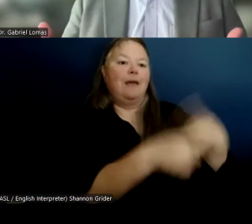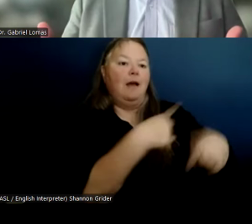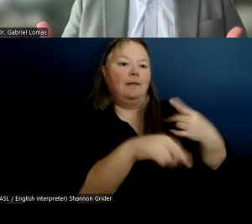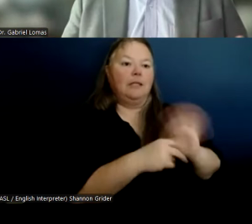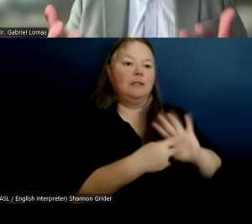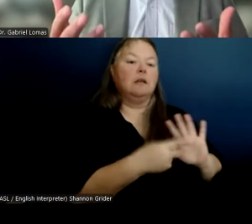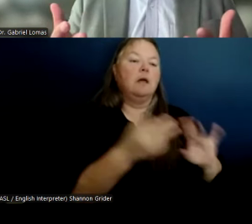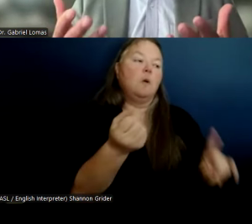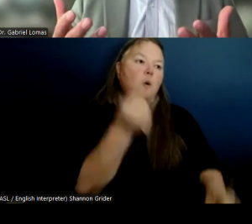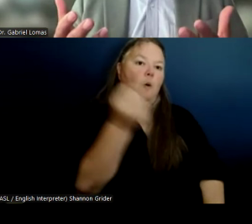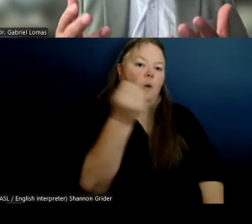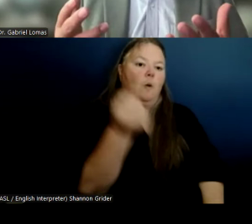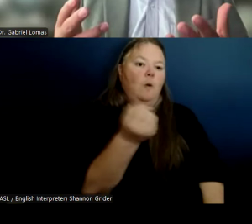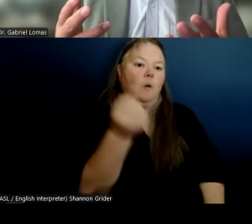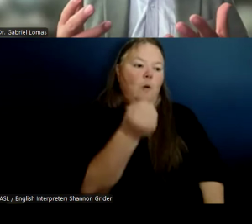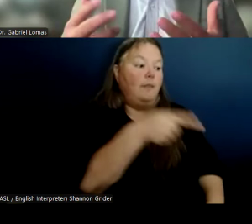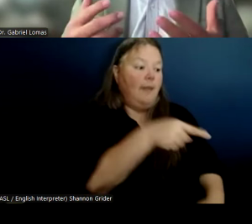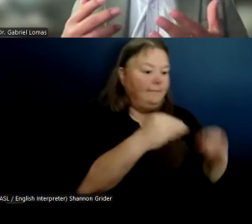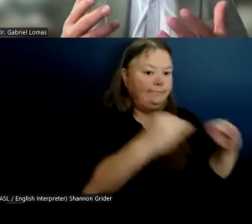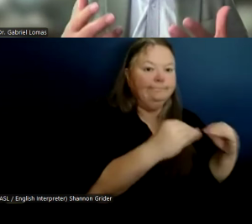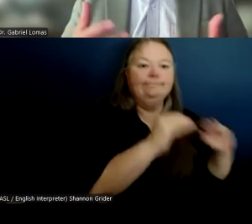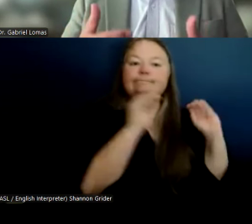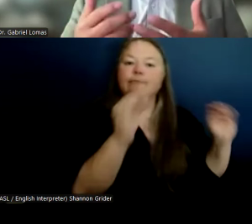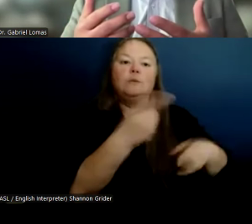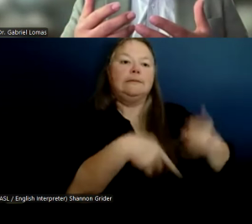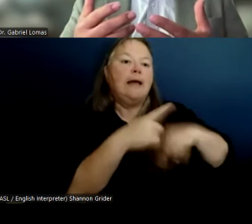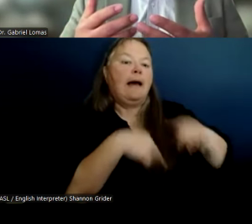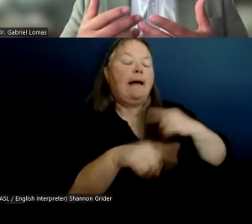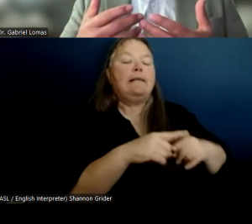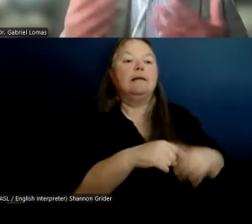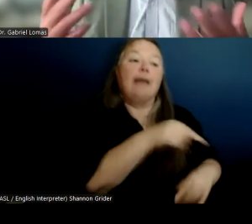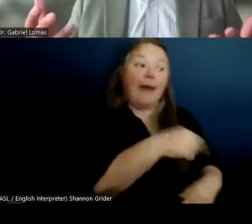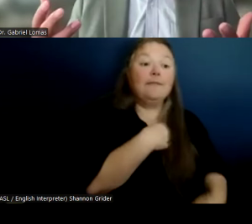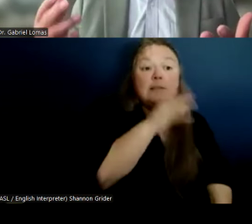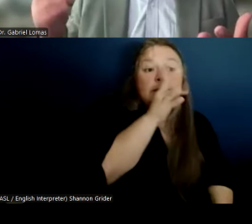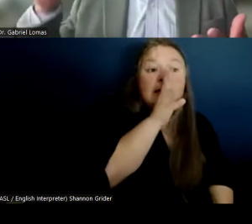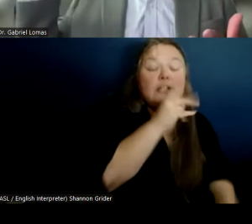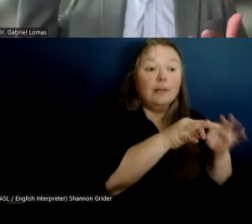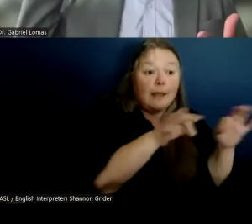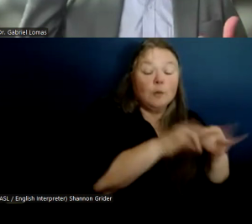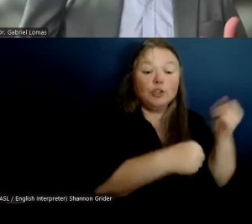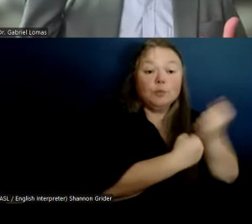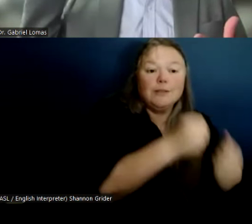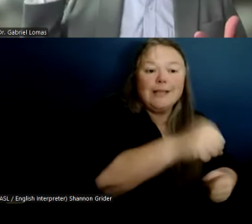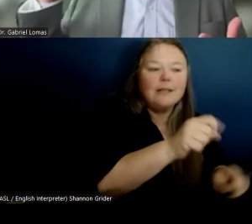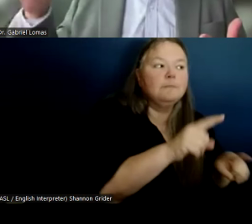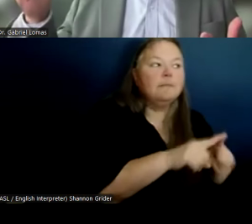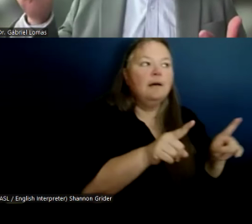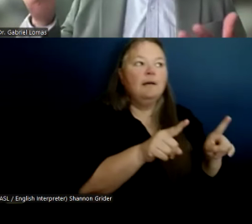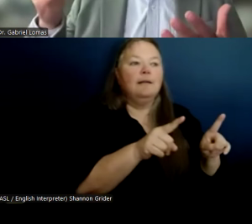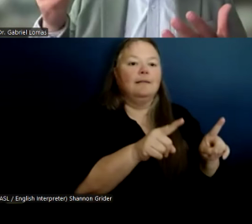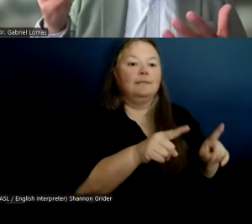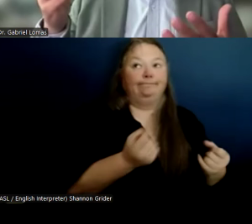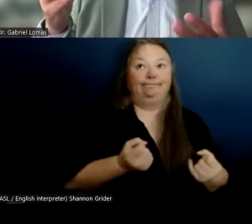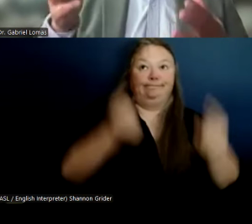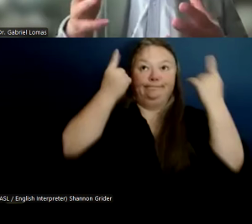child may grow up with speech and language supports, but they're not really learning them because they can't hear, what's happening.